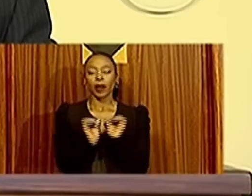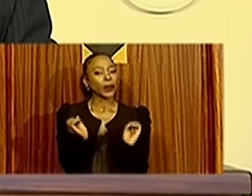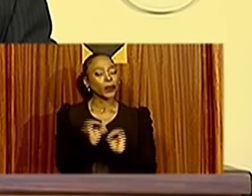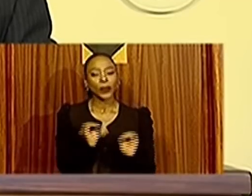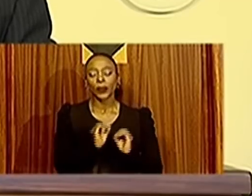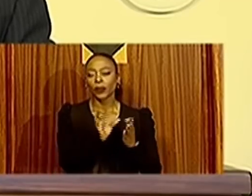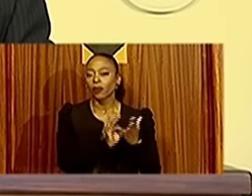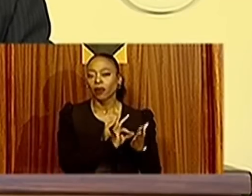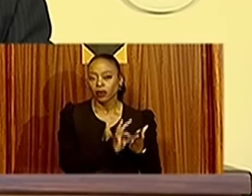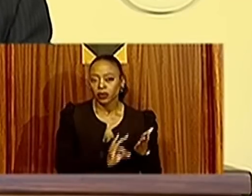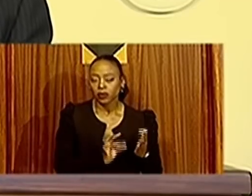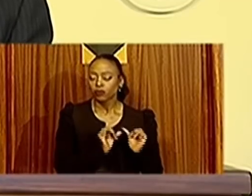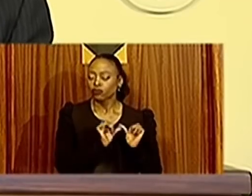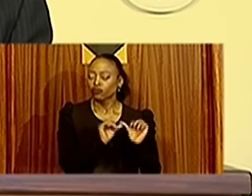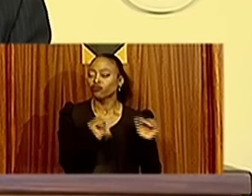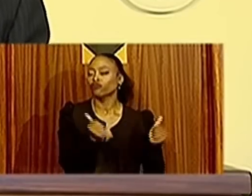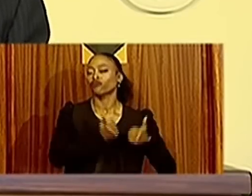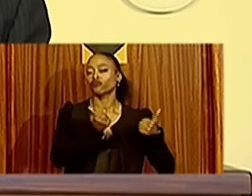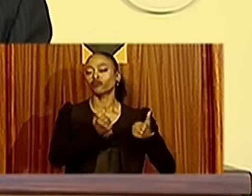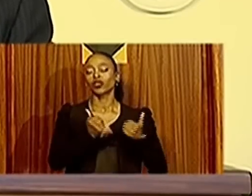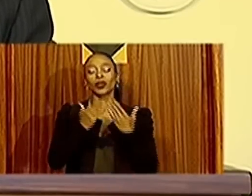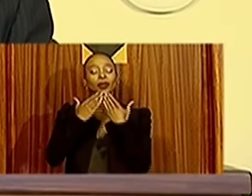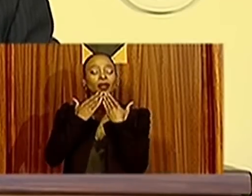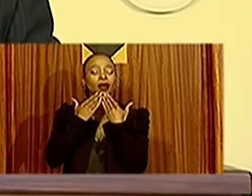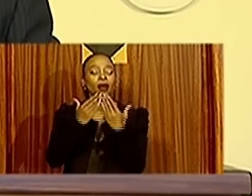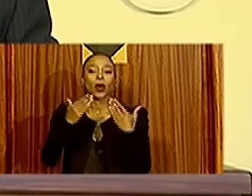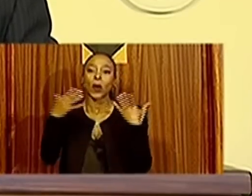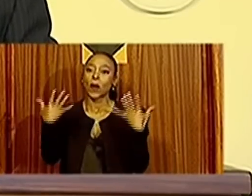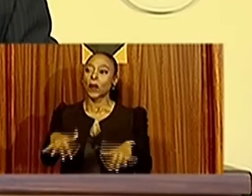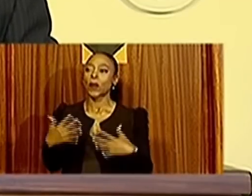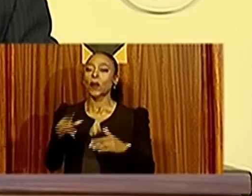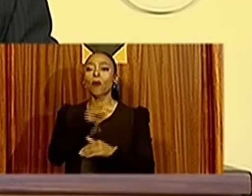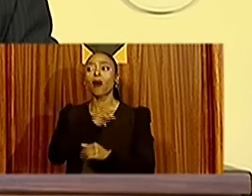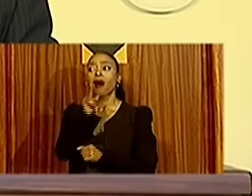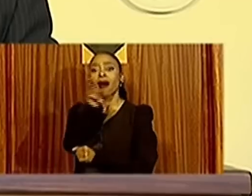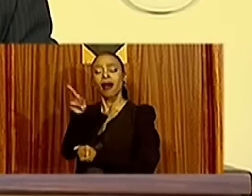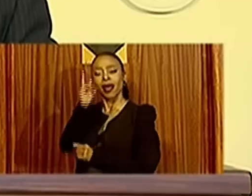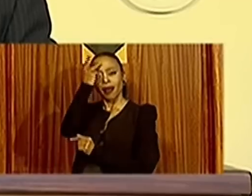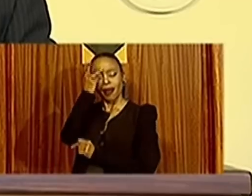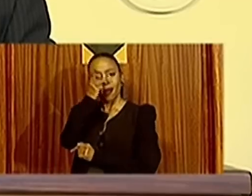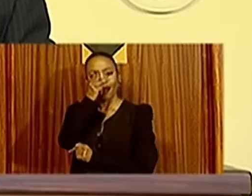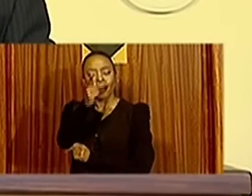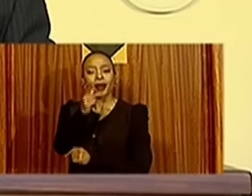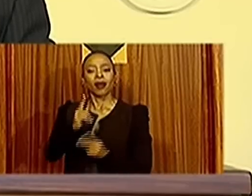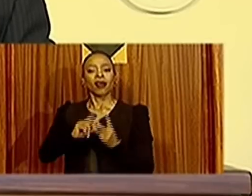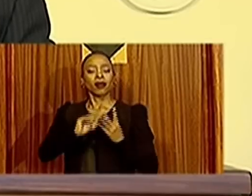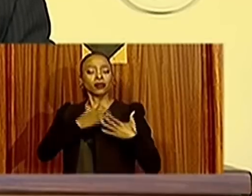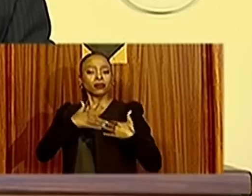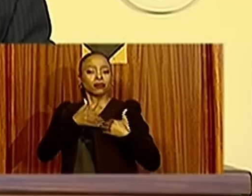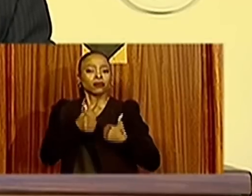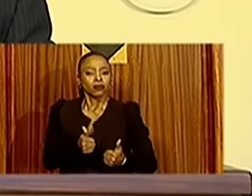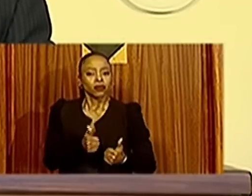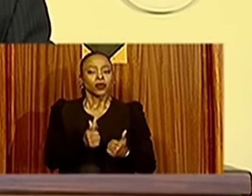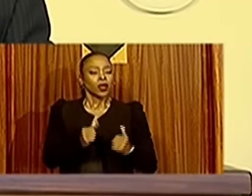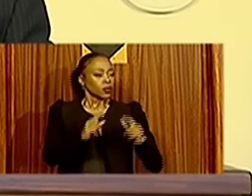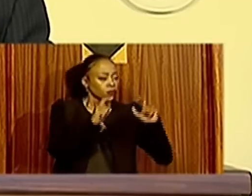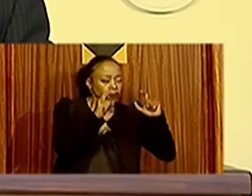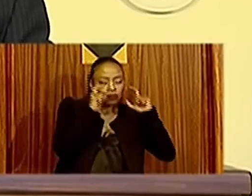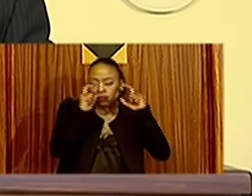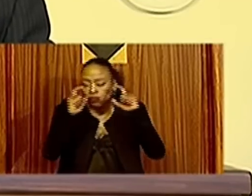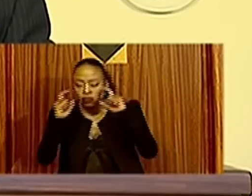process. We thank them for their professionalism, their dedication, and their